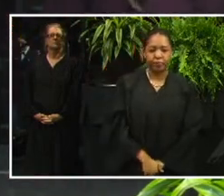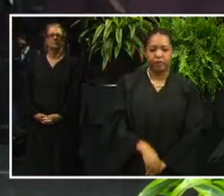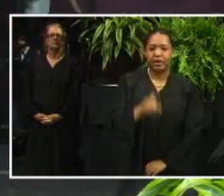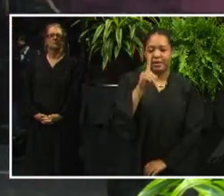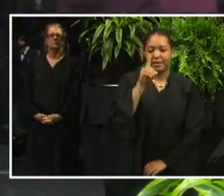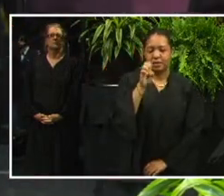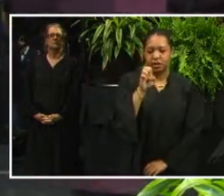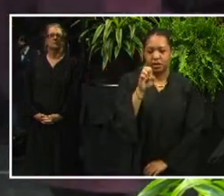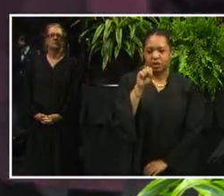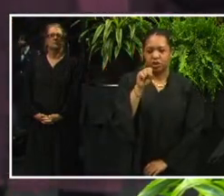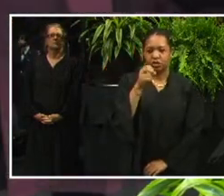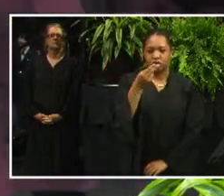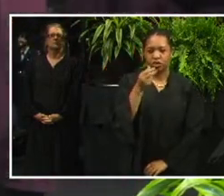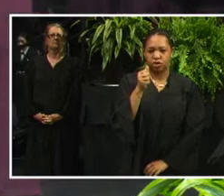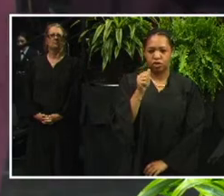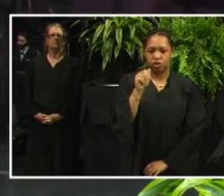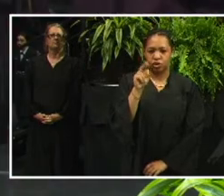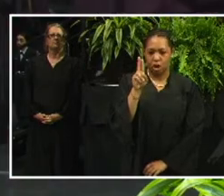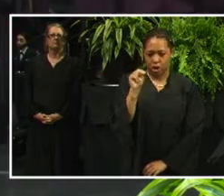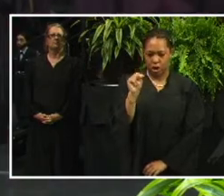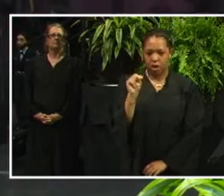Deshaun Lamar Walker Jr.